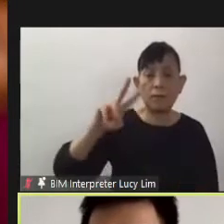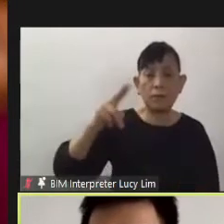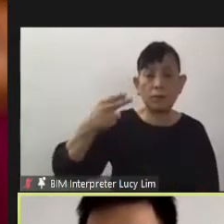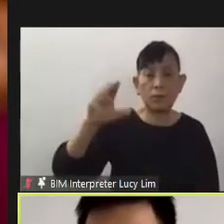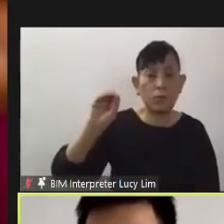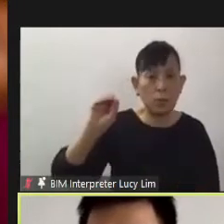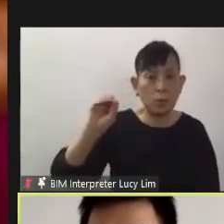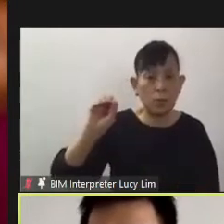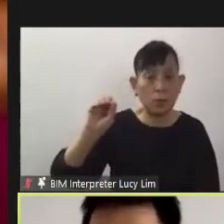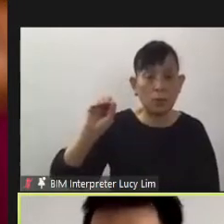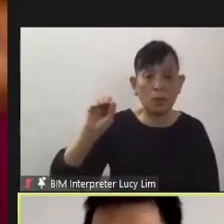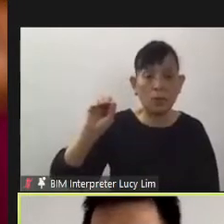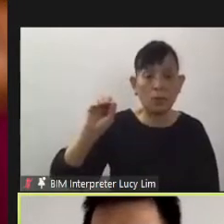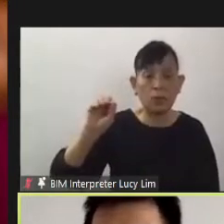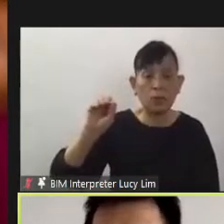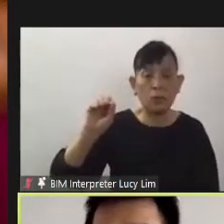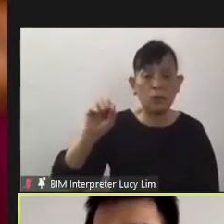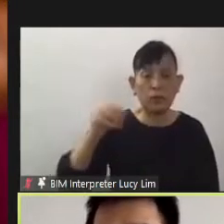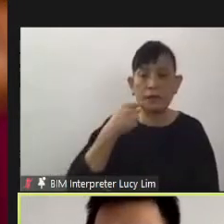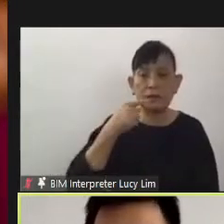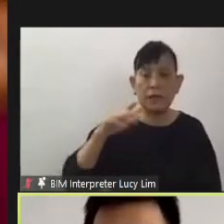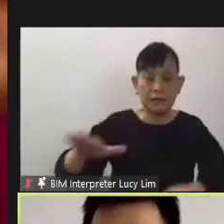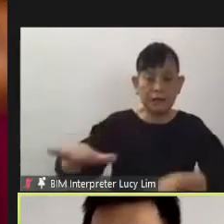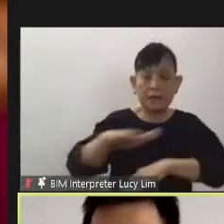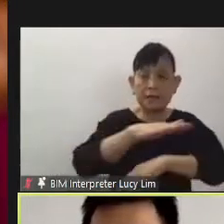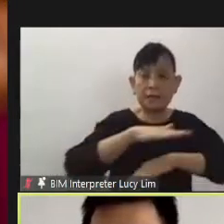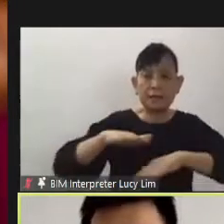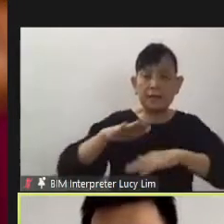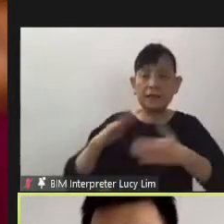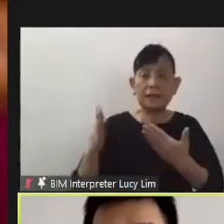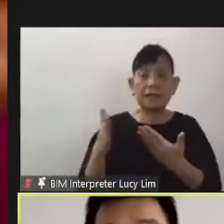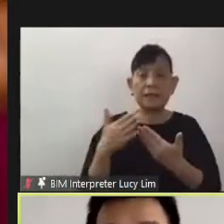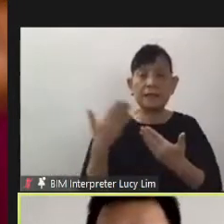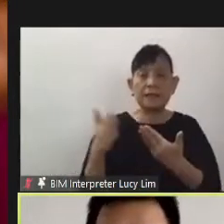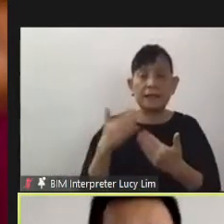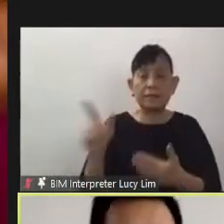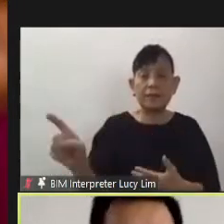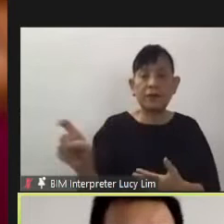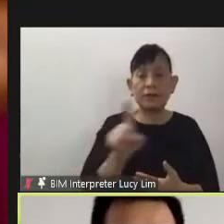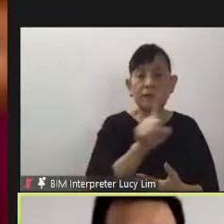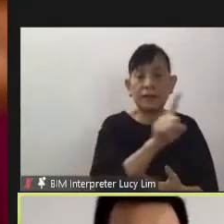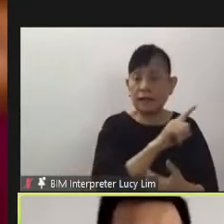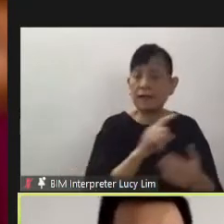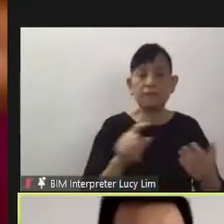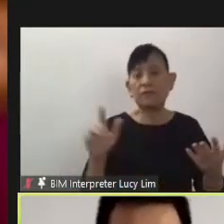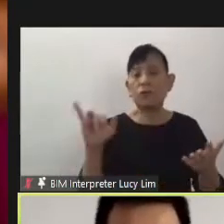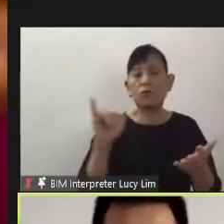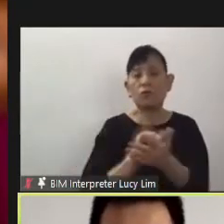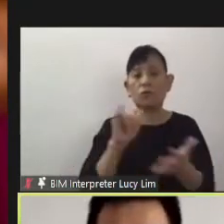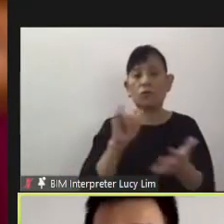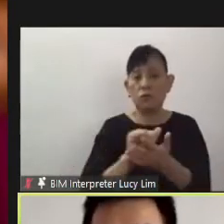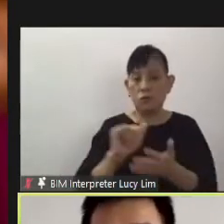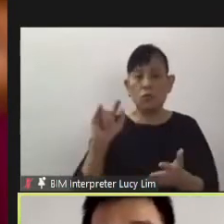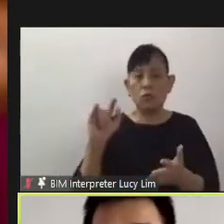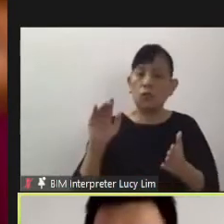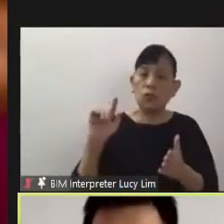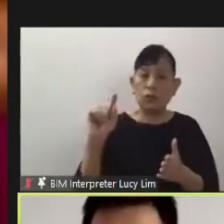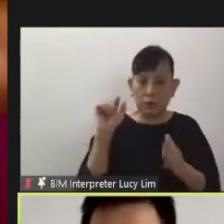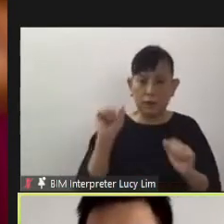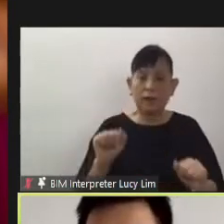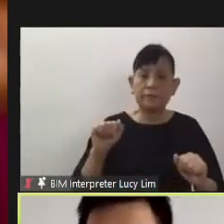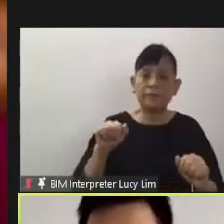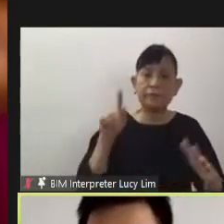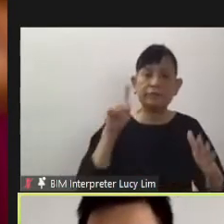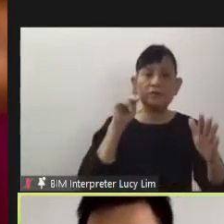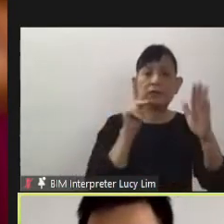Health Organizations, cleaning the surface with simple disinfectant is the most effective way to kill the virus. Which means the